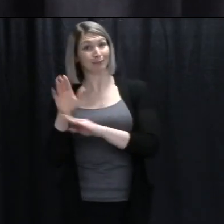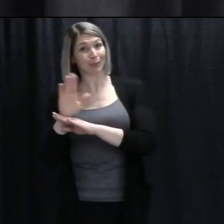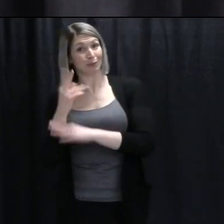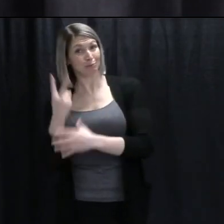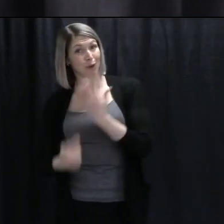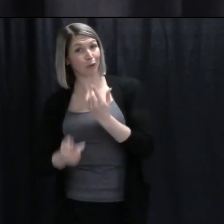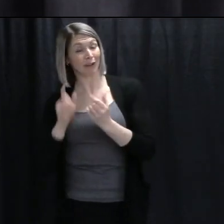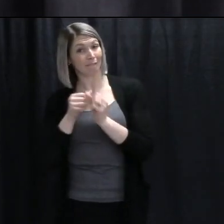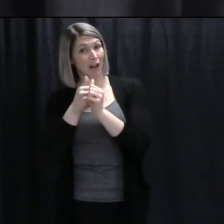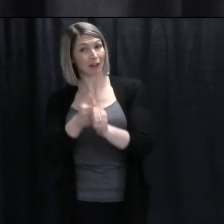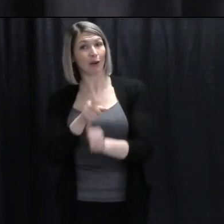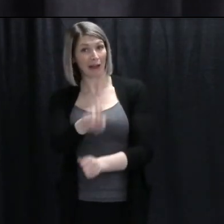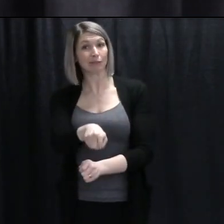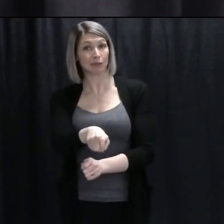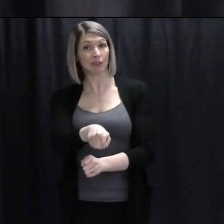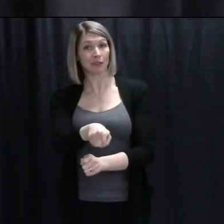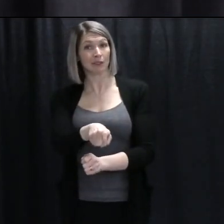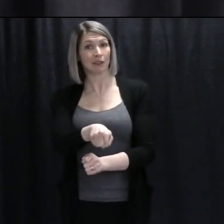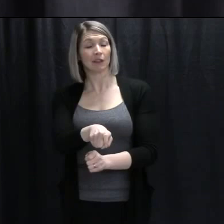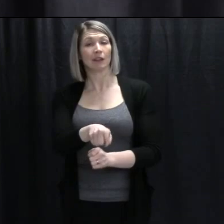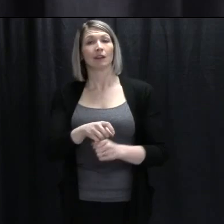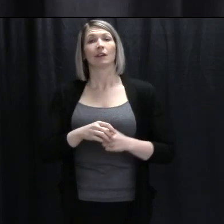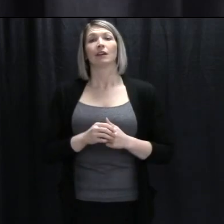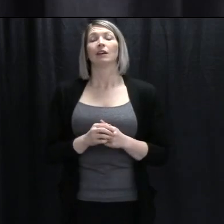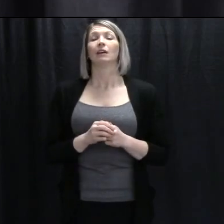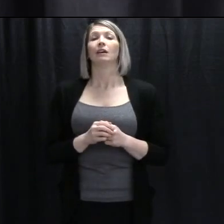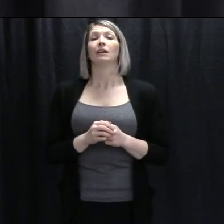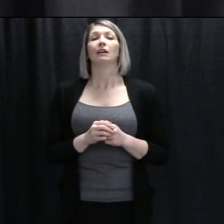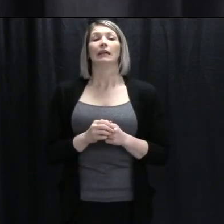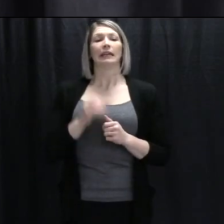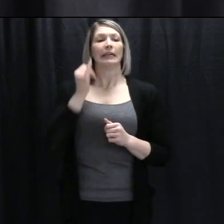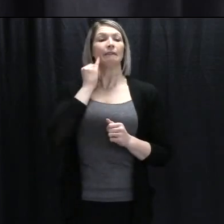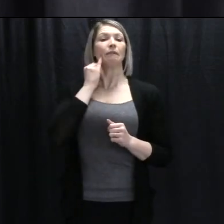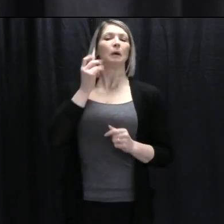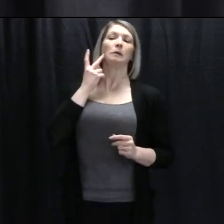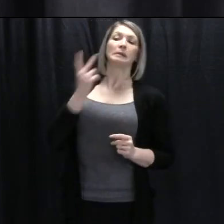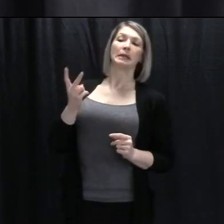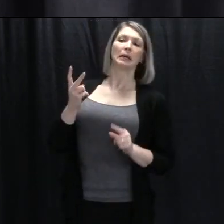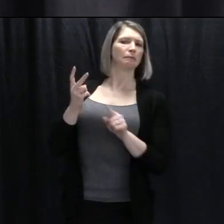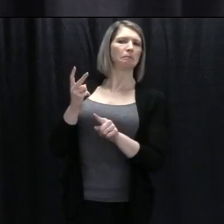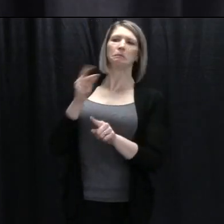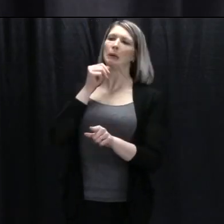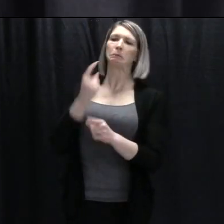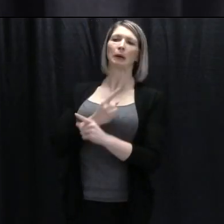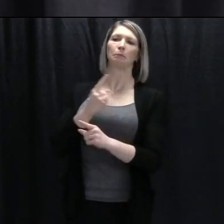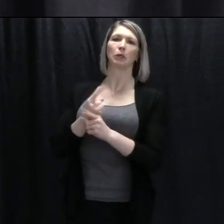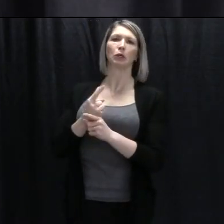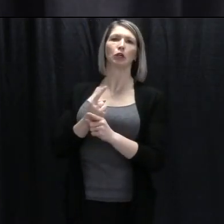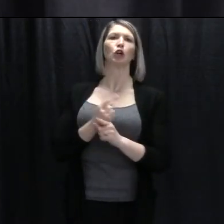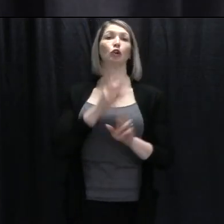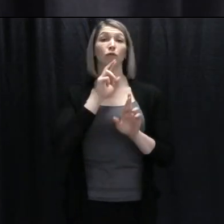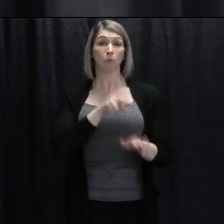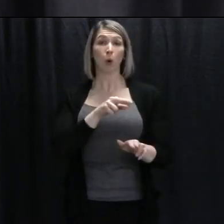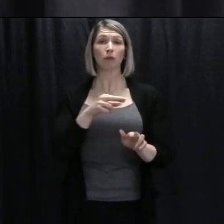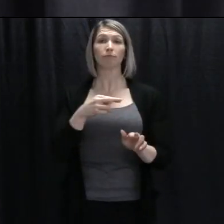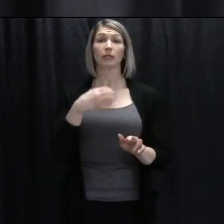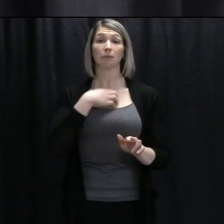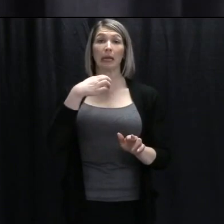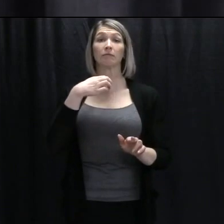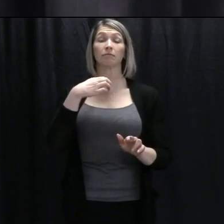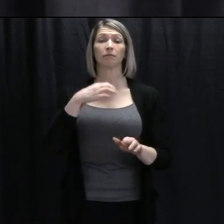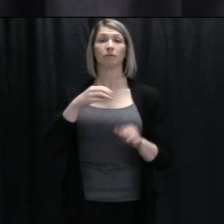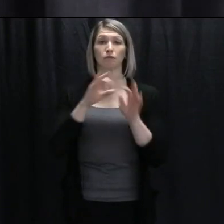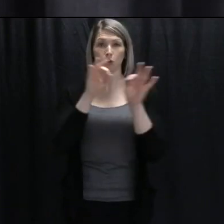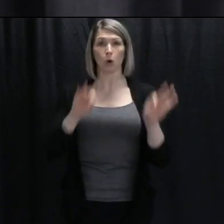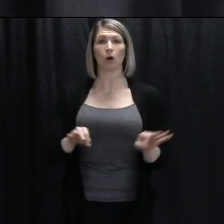instances that people are concerned about, then there are ways to report that. We have a public reporting form